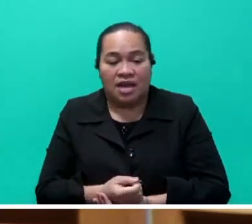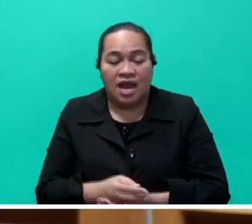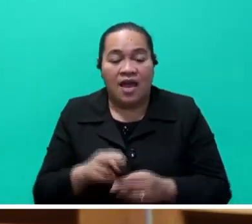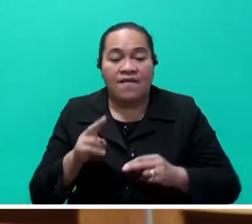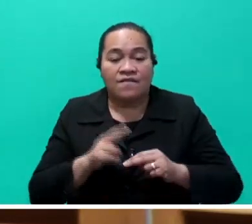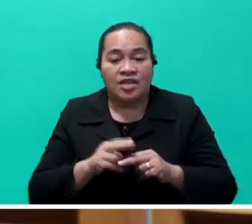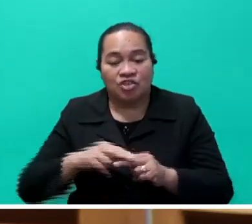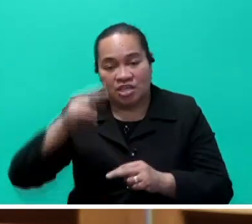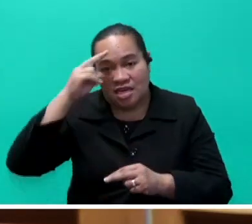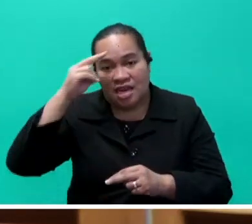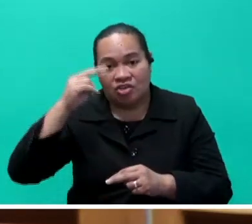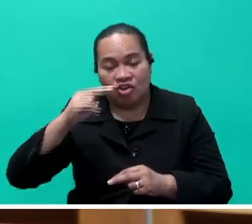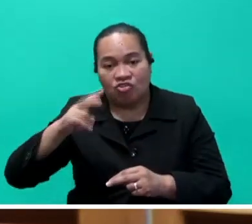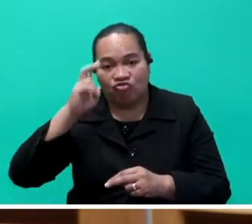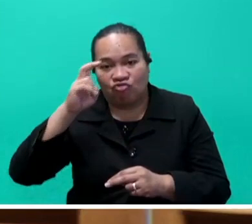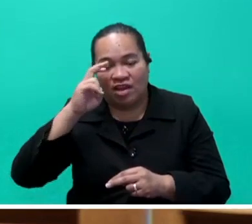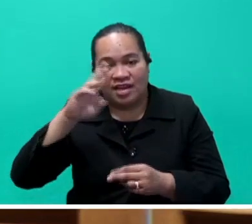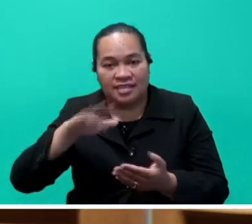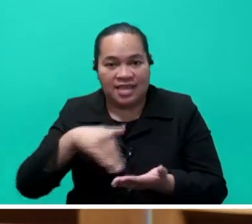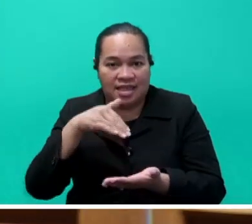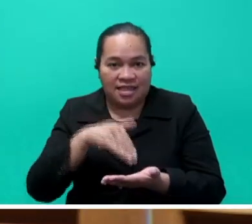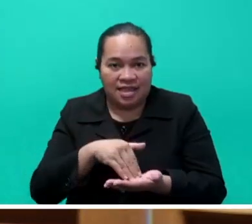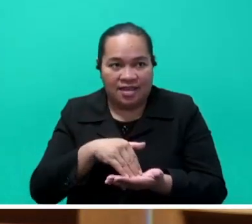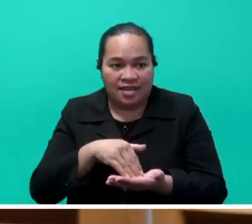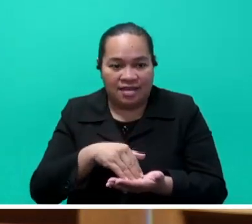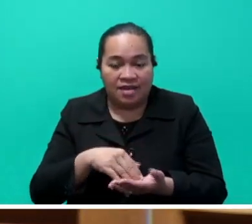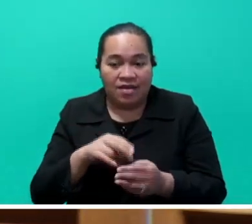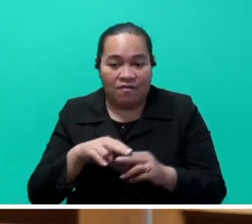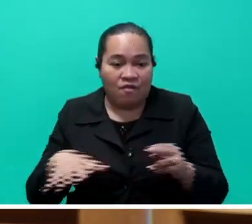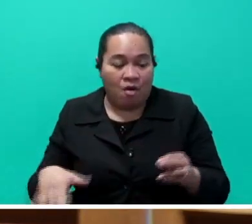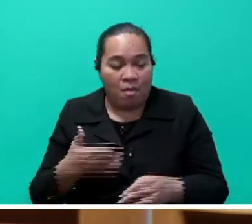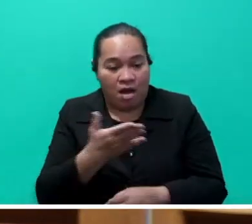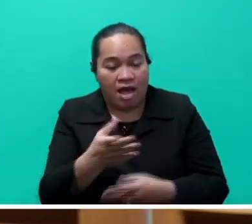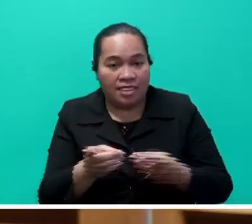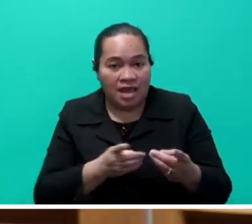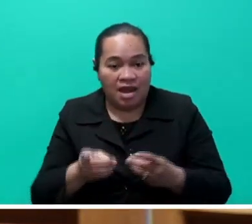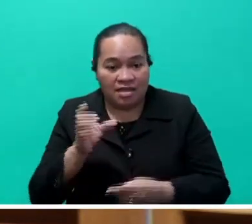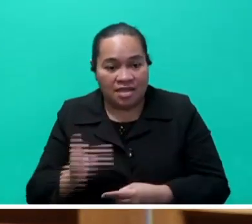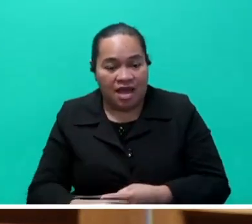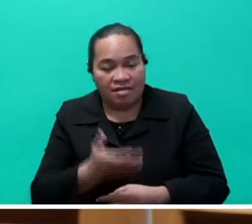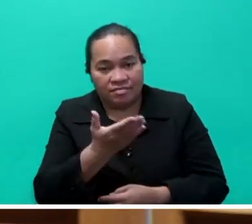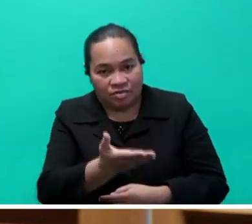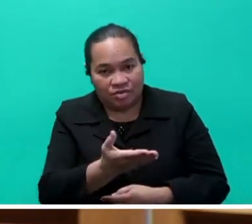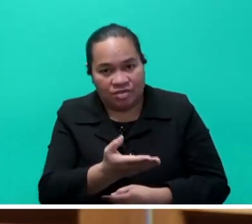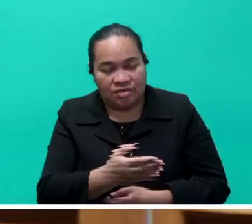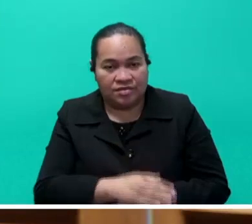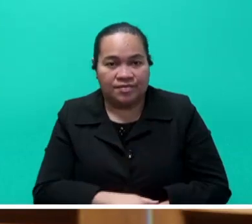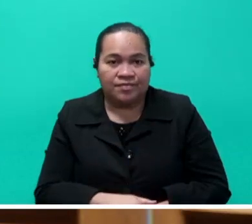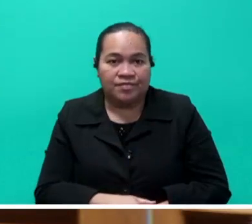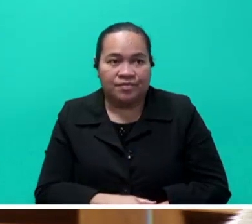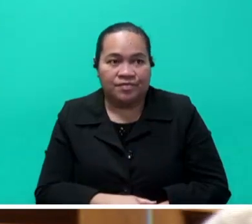National Training Center, former director sitting there, Honourable Member, and